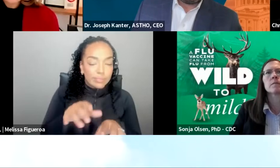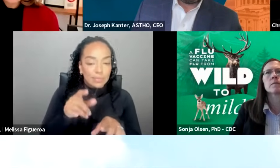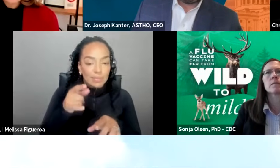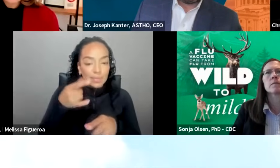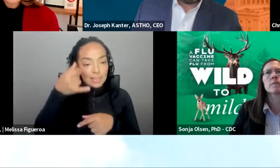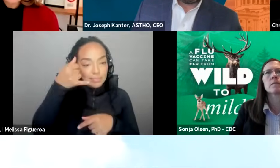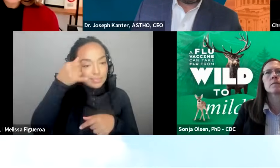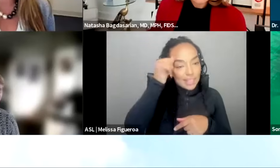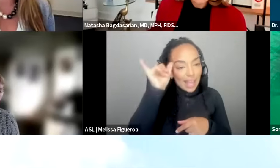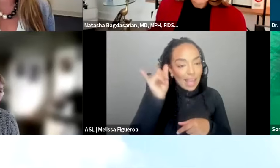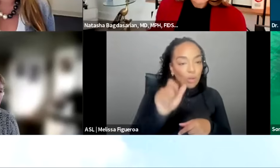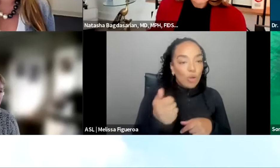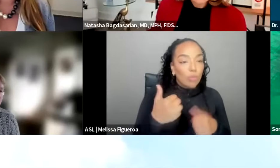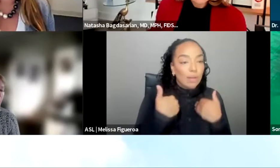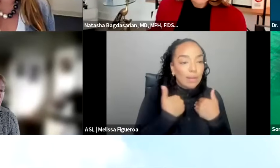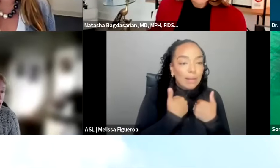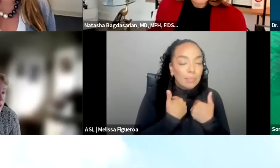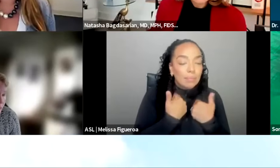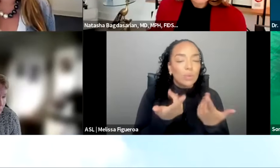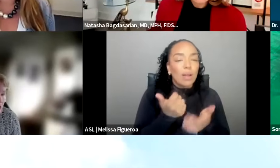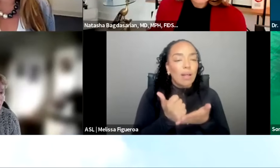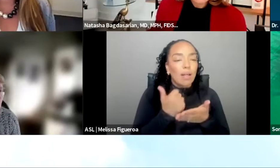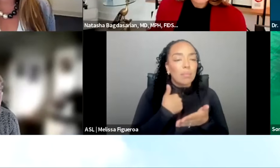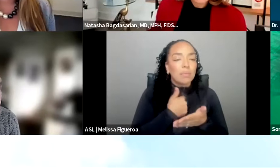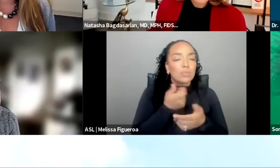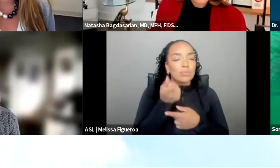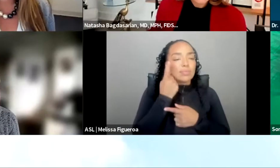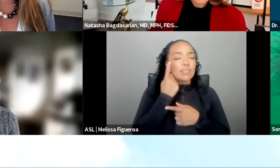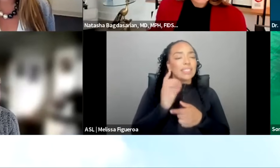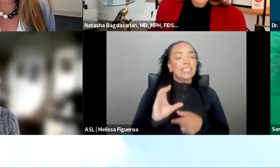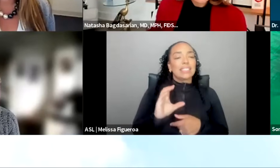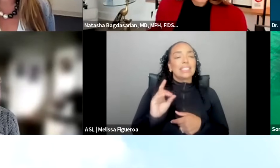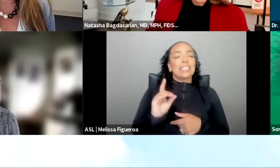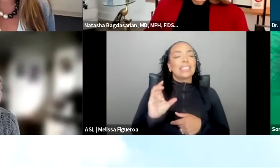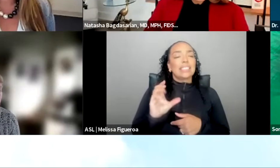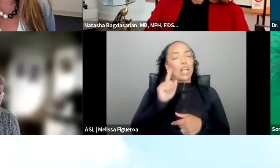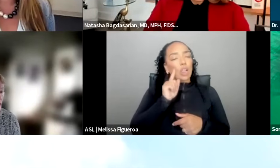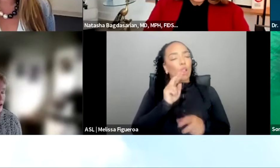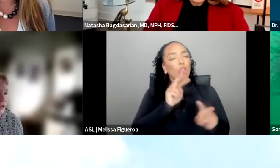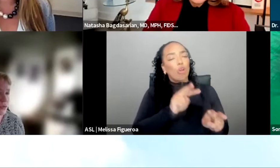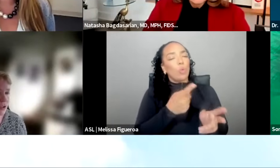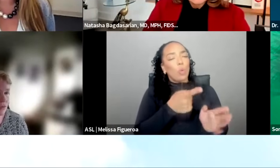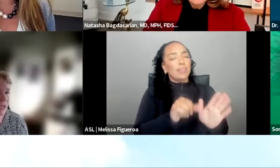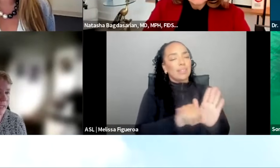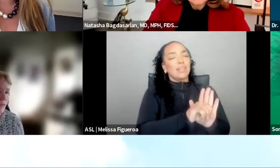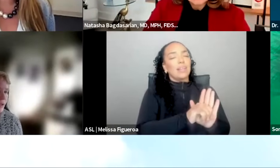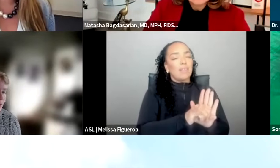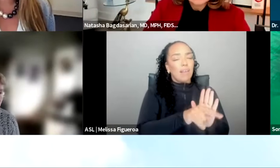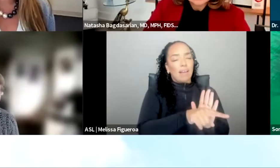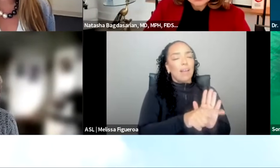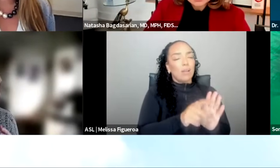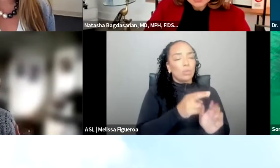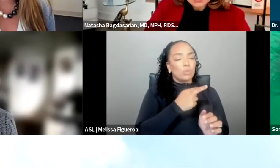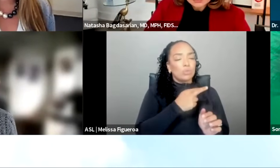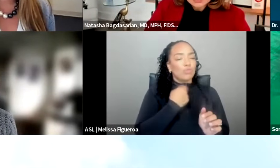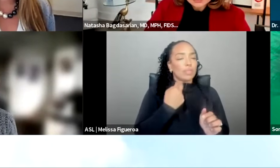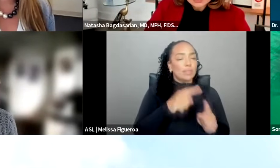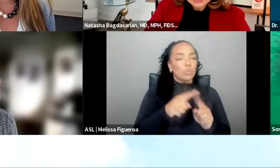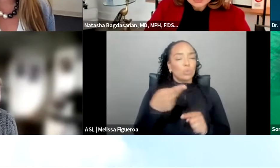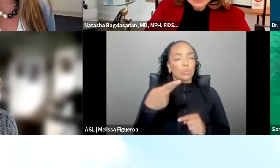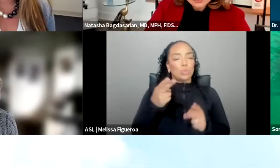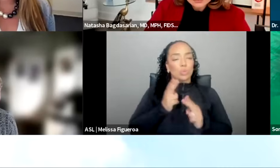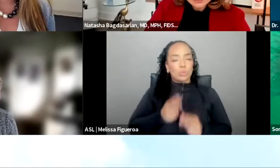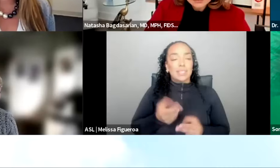us understand what is CDC looking at as far as indicators for human risk to humans? Right now, we believe human risk